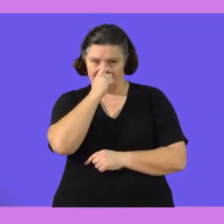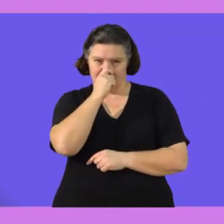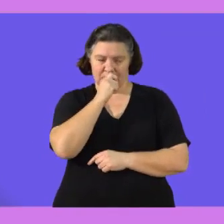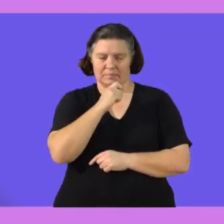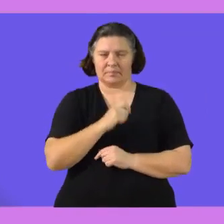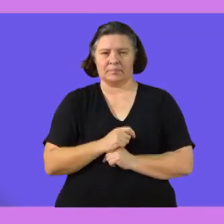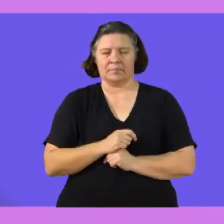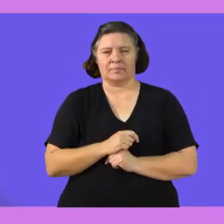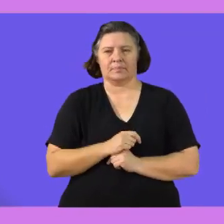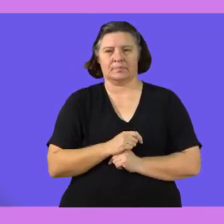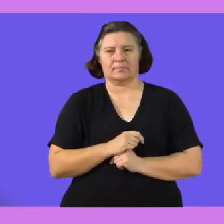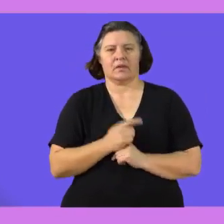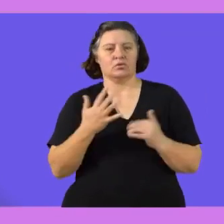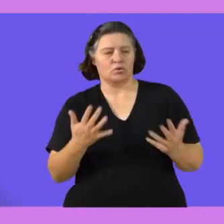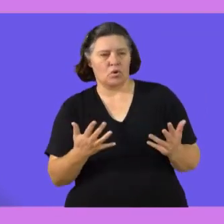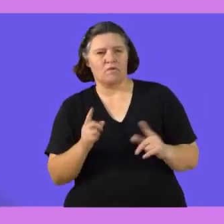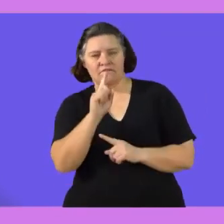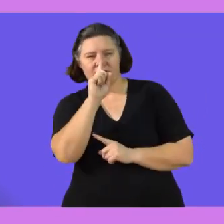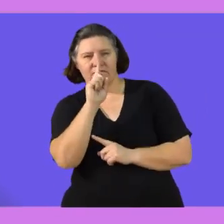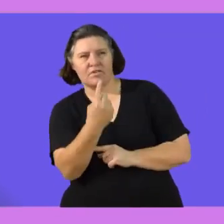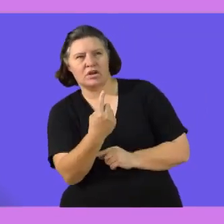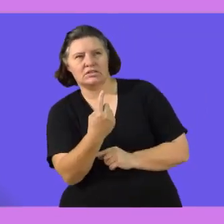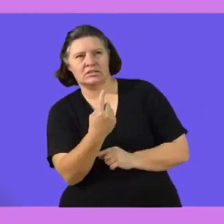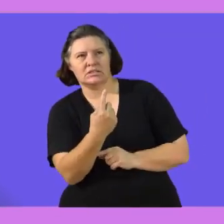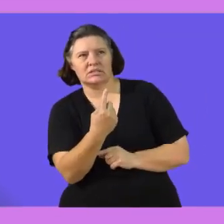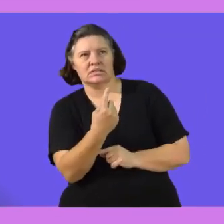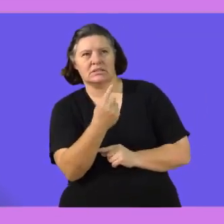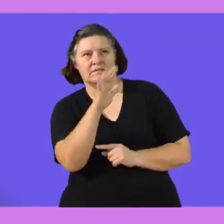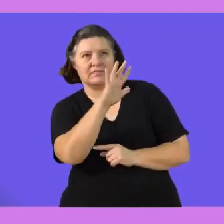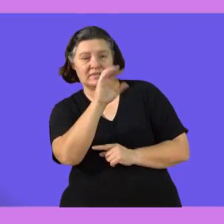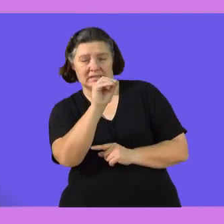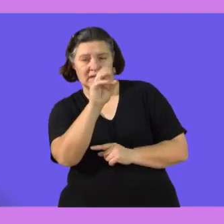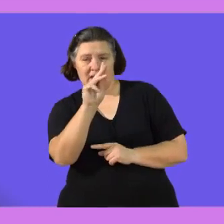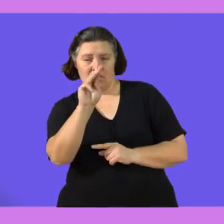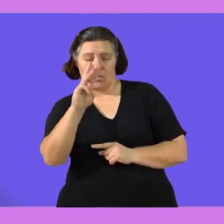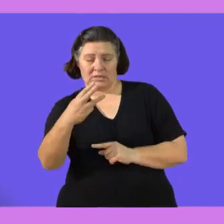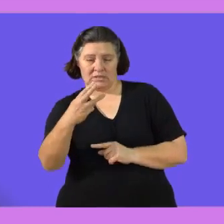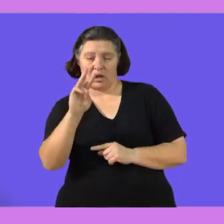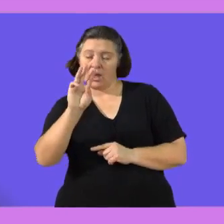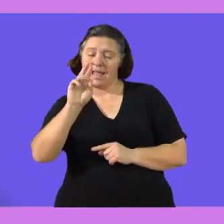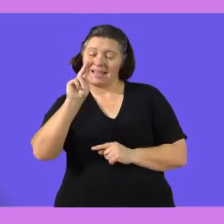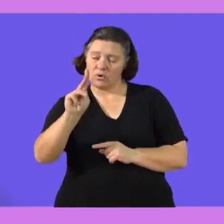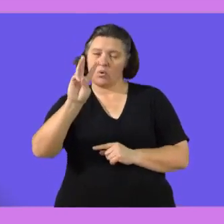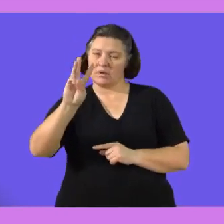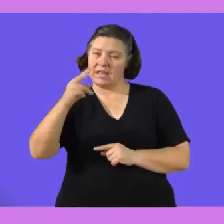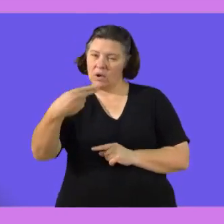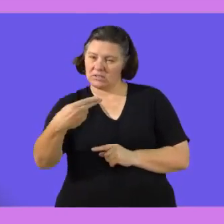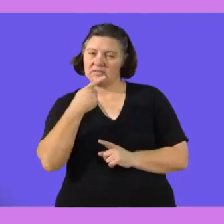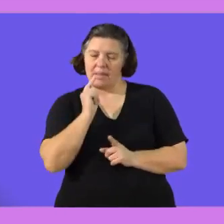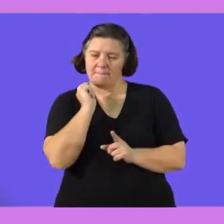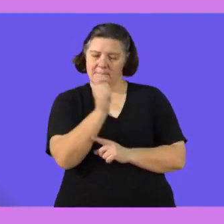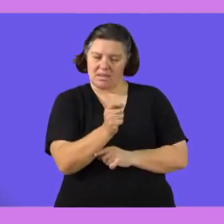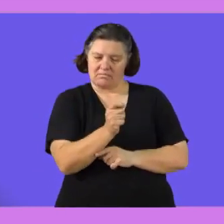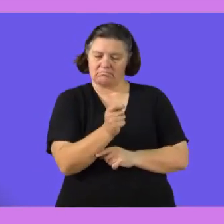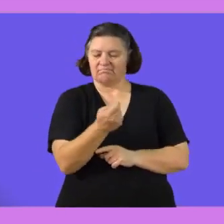0.9015 as indicated there. So for the first 50 kilowatt hours of electricity, they will charge me 45